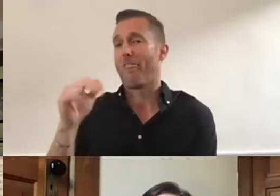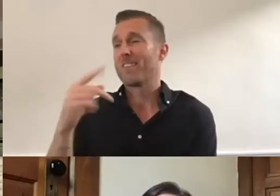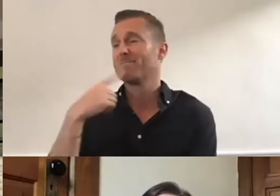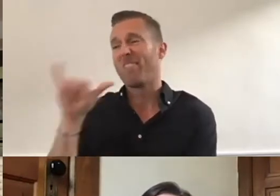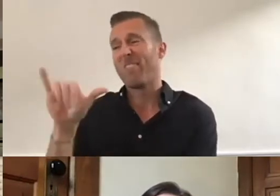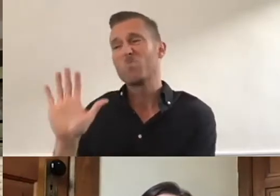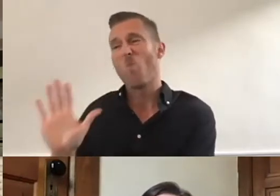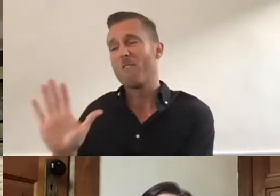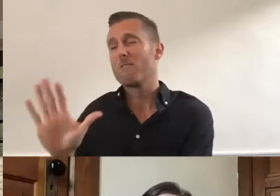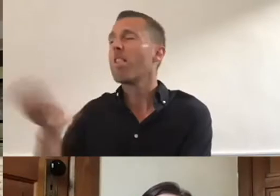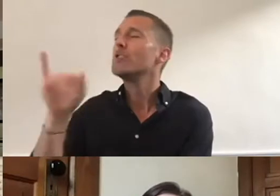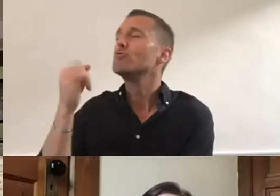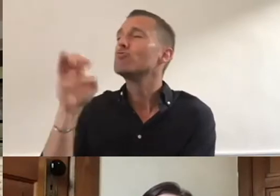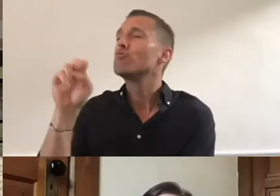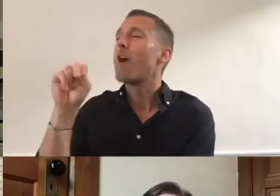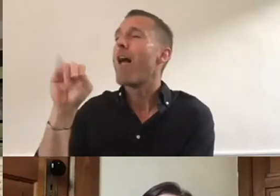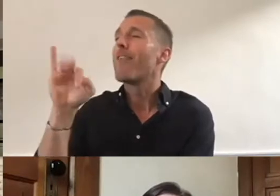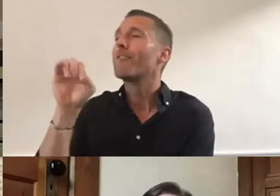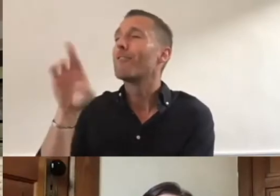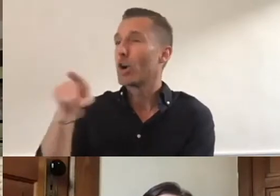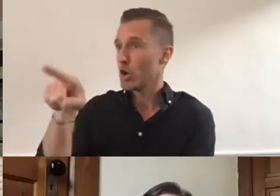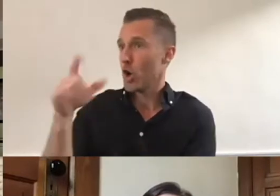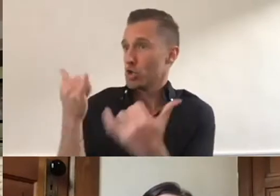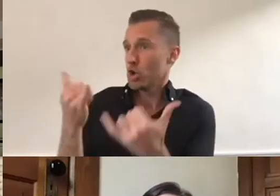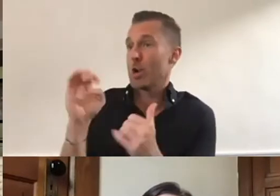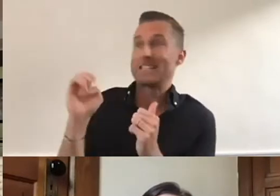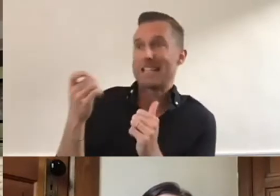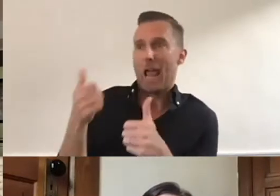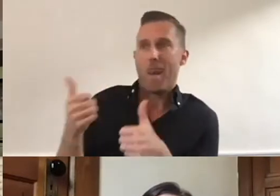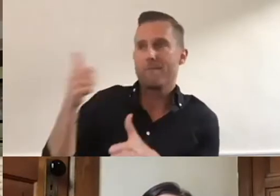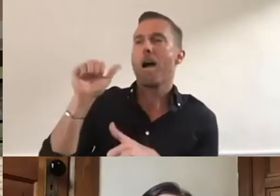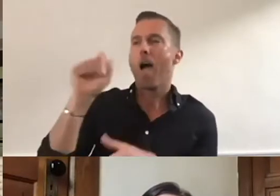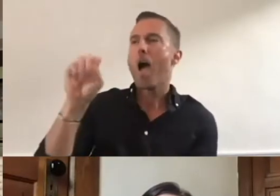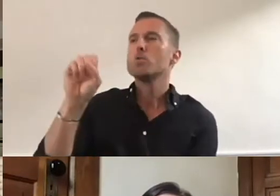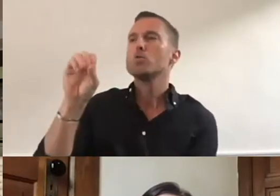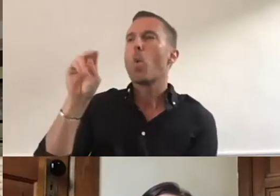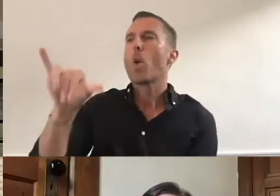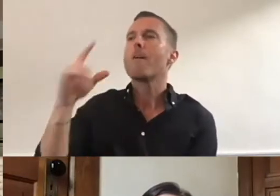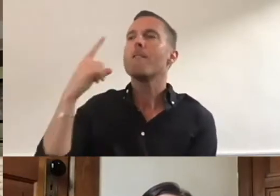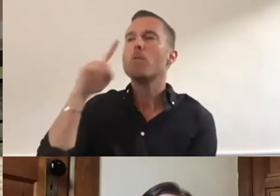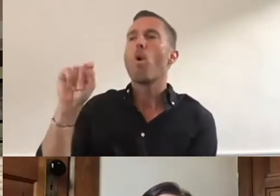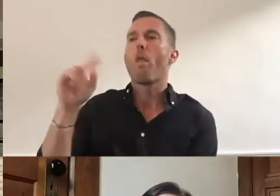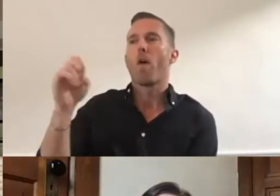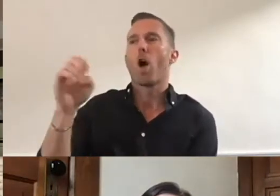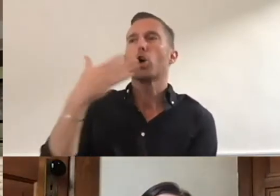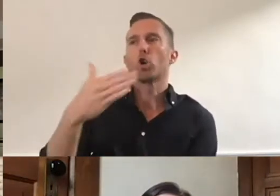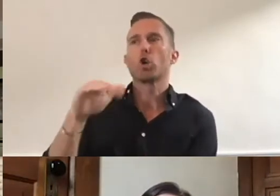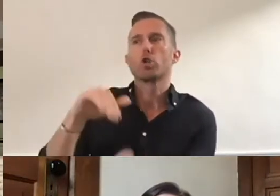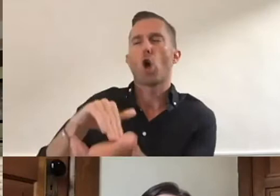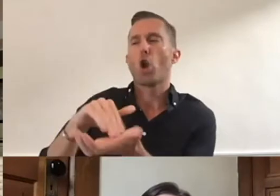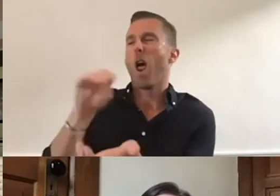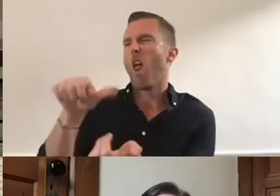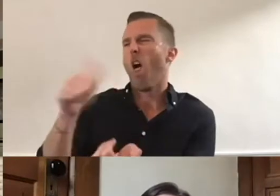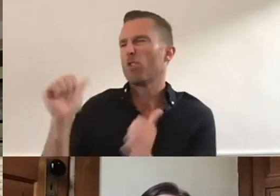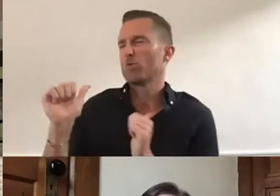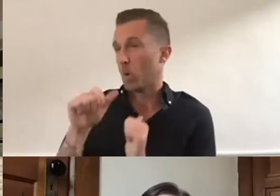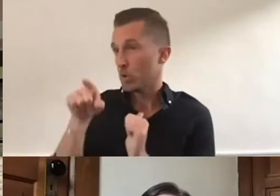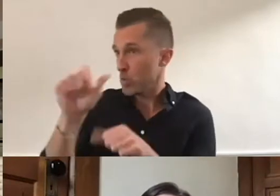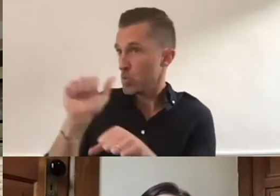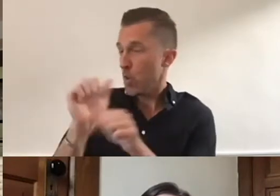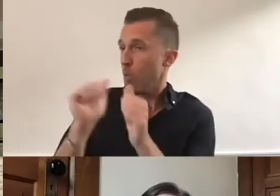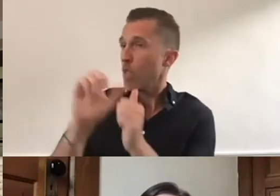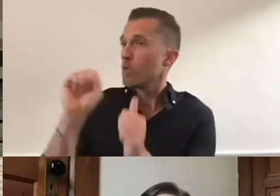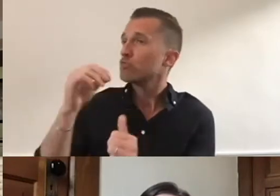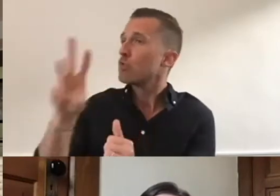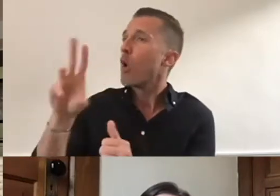Jennifer, you're the current executive at Sony for The Good Doctor and other shows. Do you work with showrunners to help